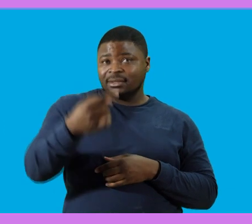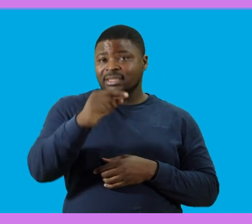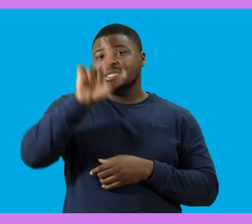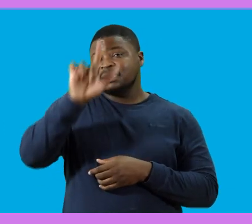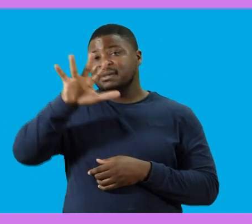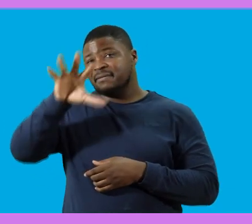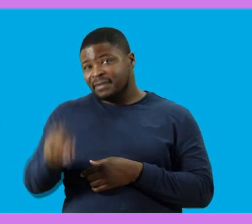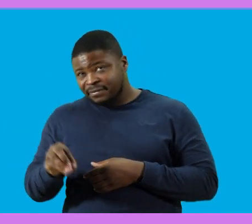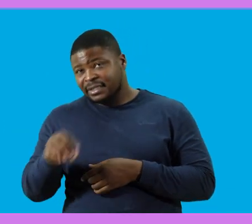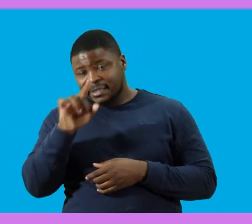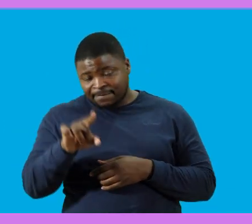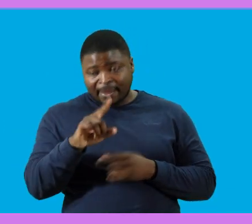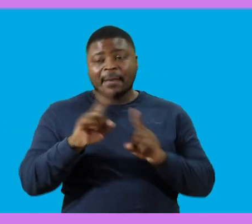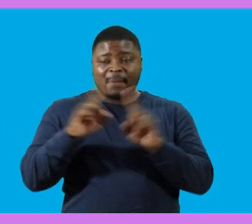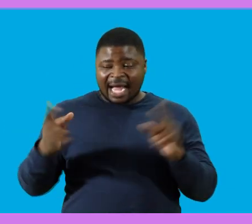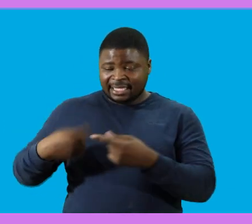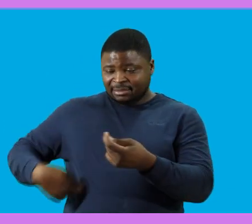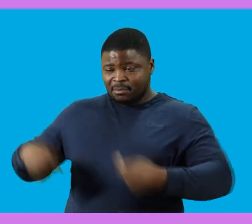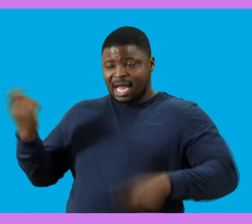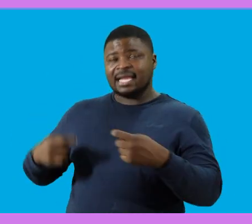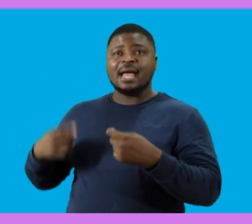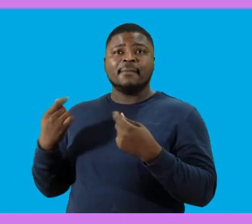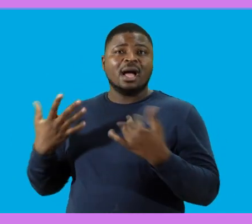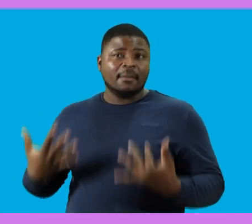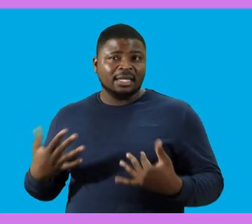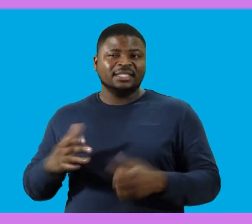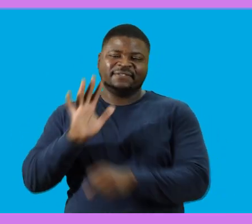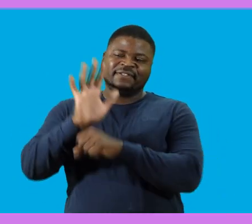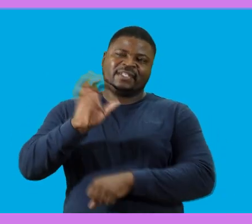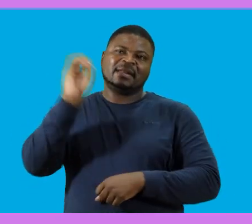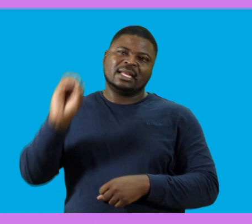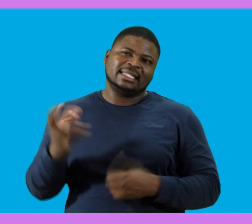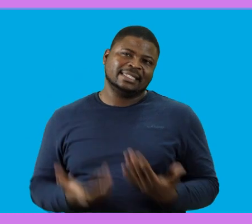3,750 Rand per month and she spends 15%.